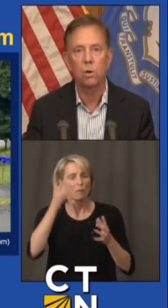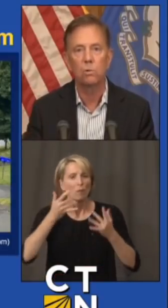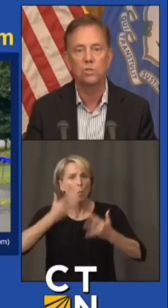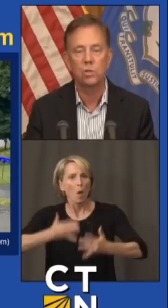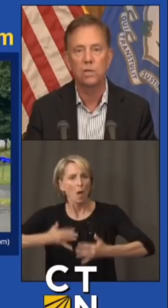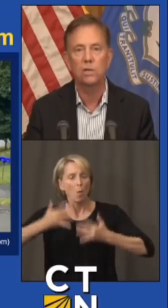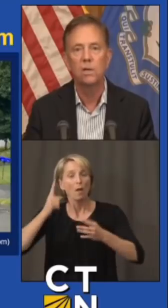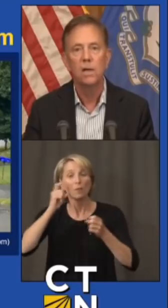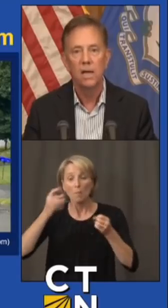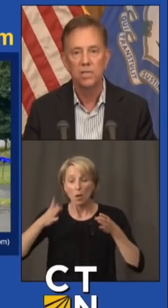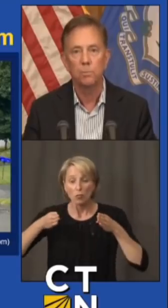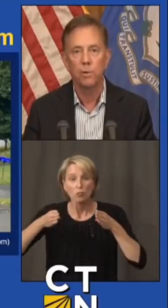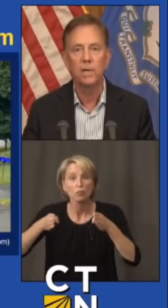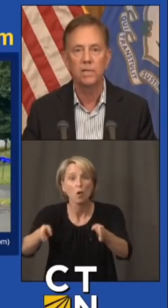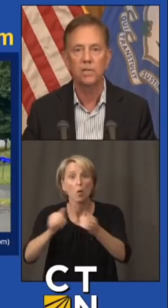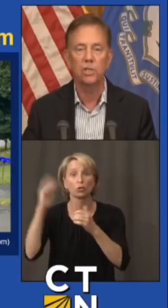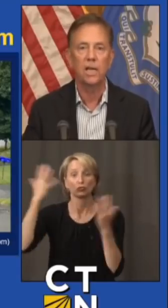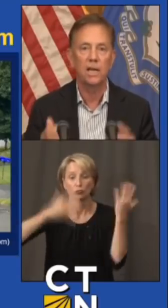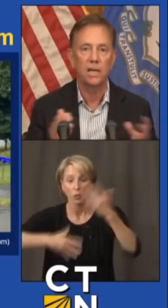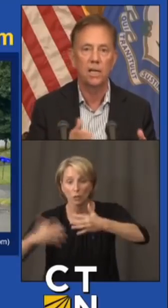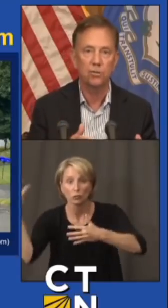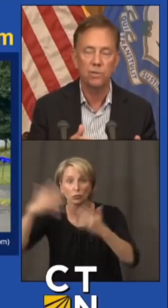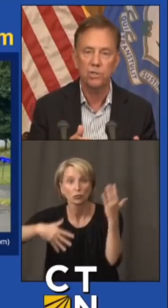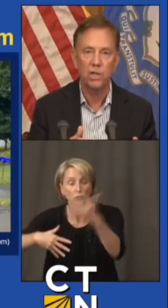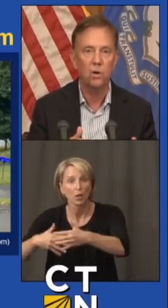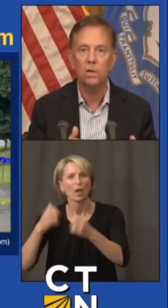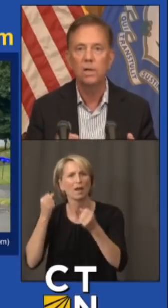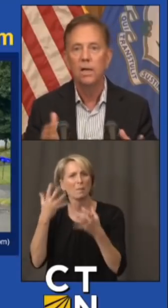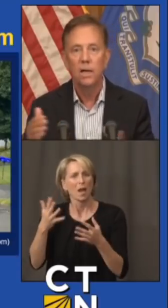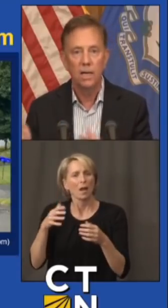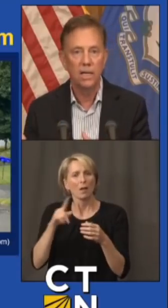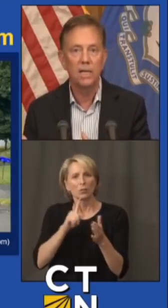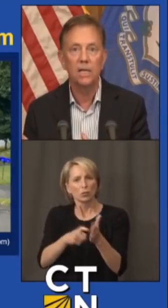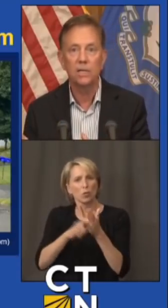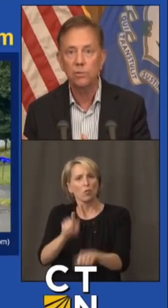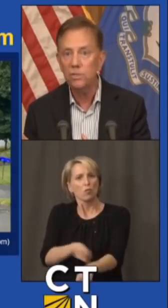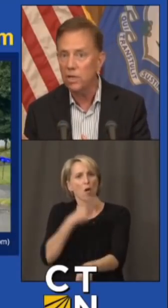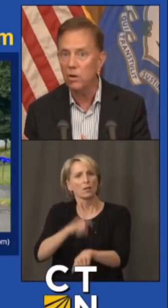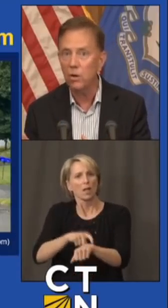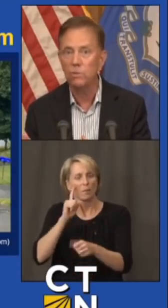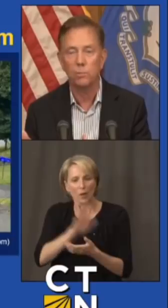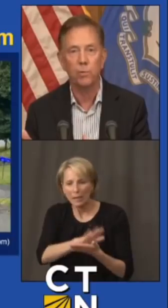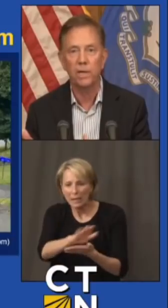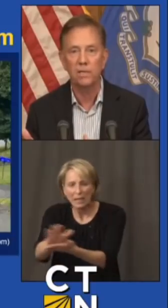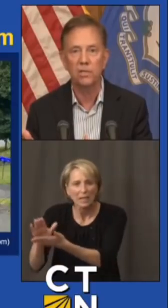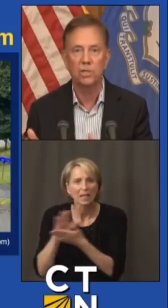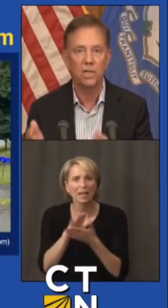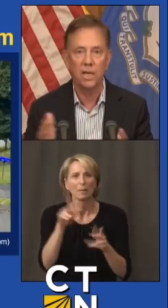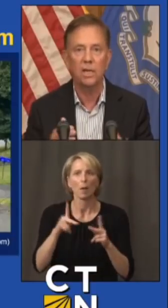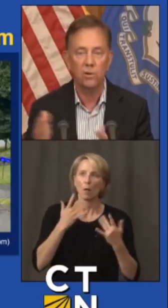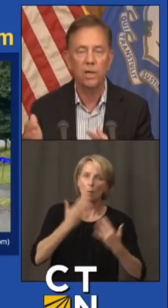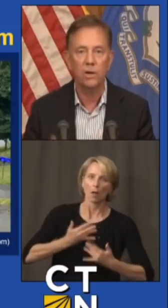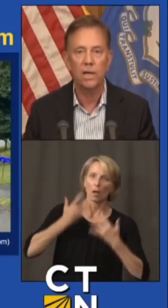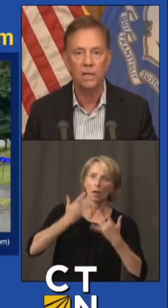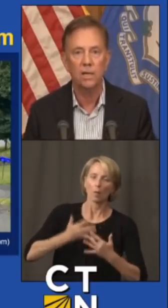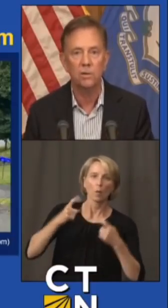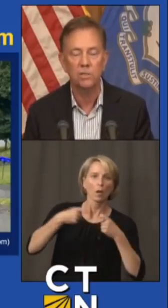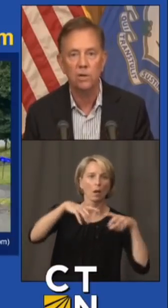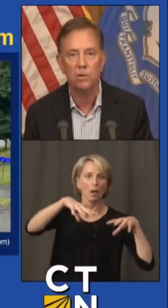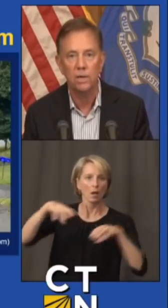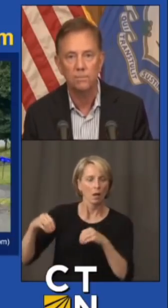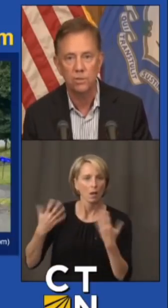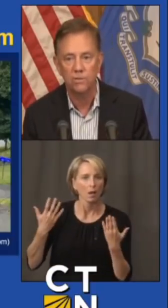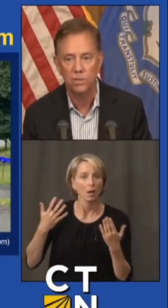those roads cleared as a precondition to getting electricity on, and getting electricity on was a precondition to getting your internet and